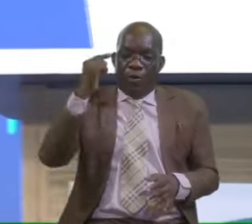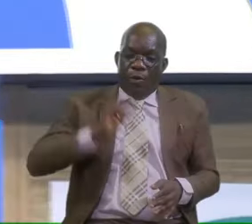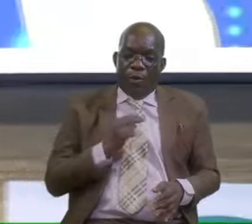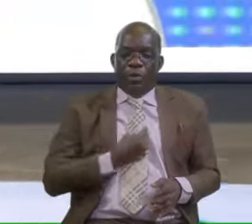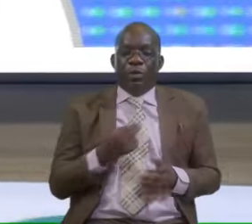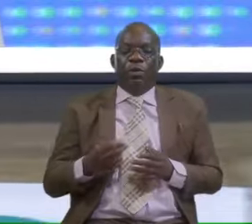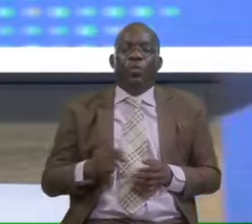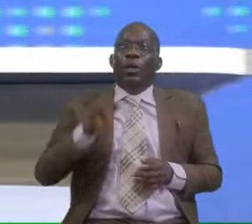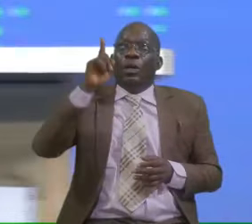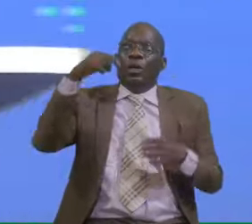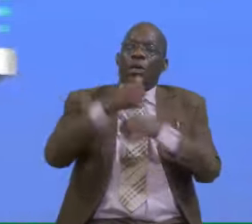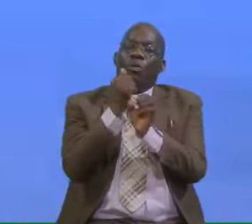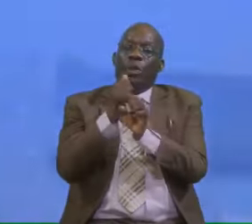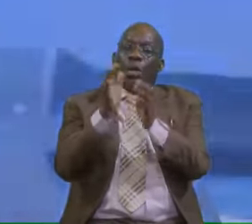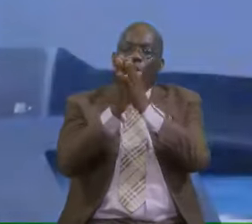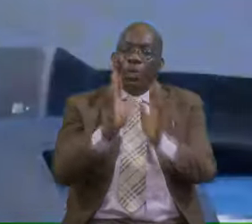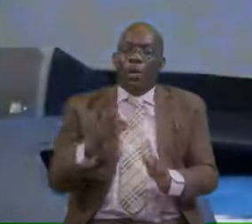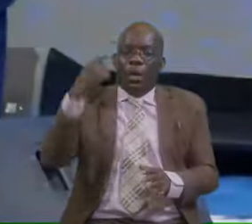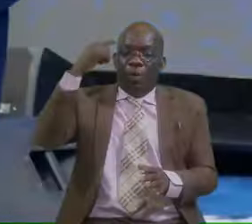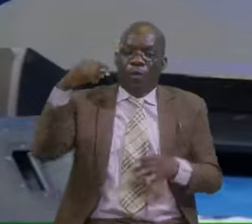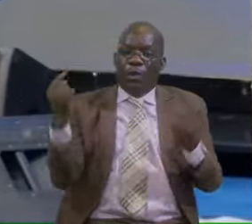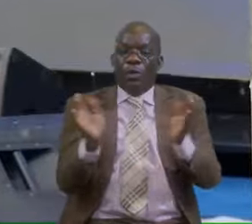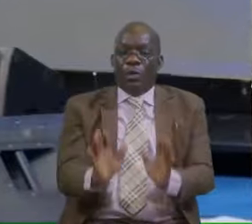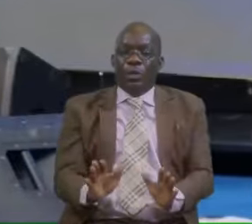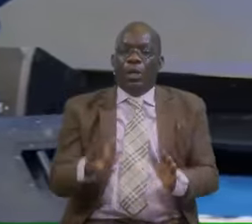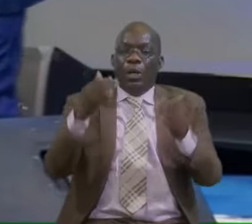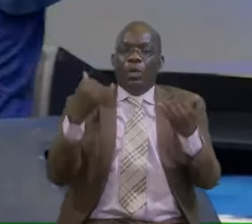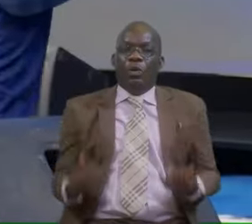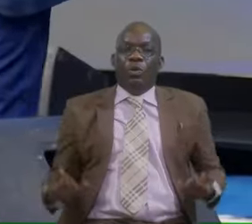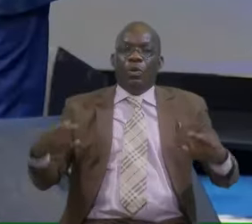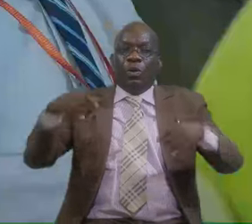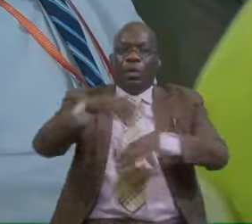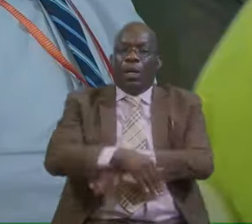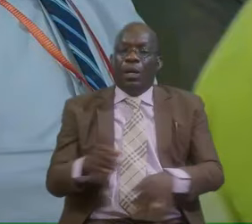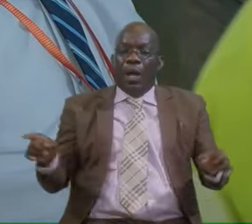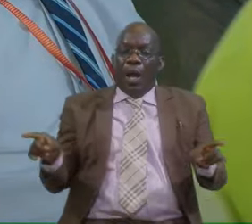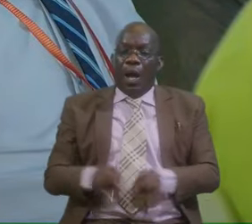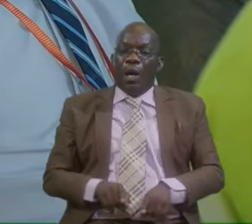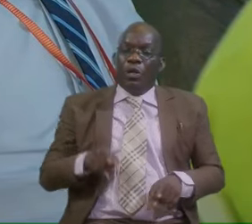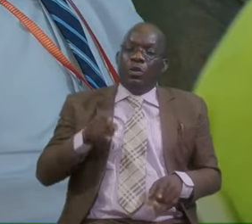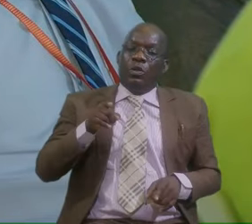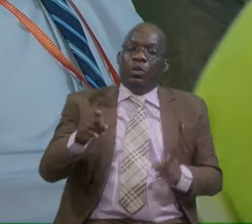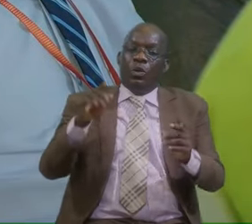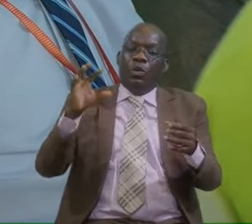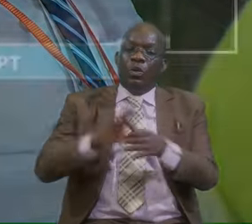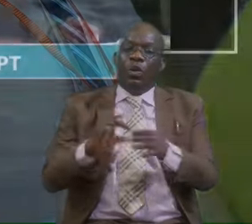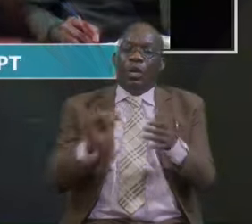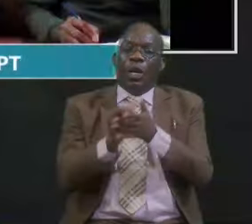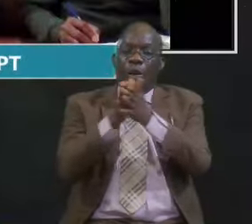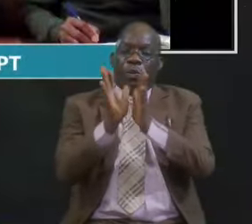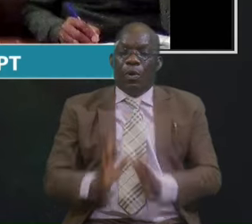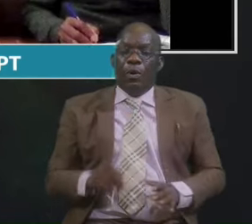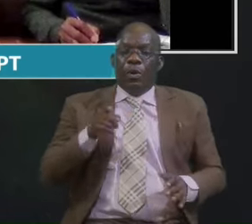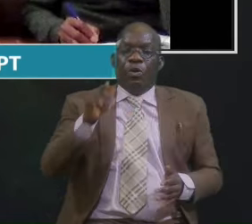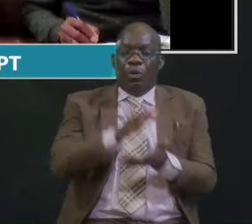He makes intercession for sinners tonight. As you join that intercession, you'll be